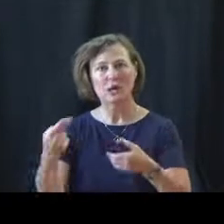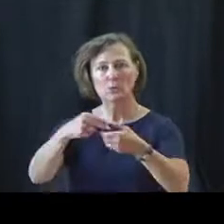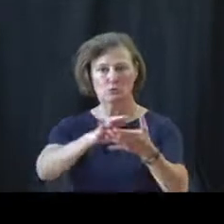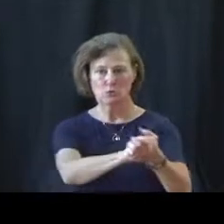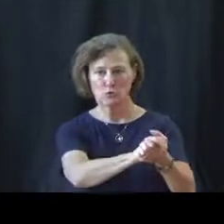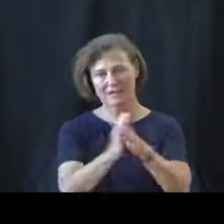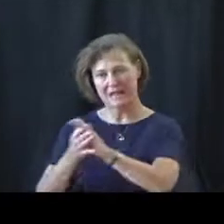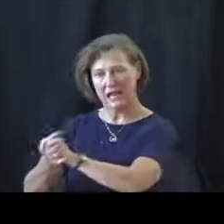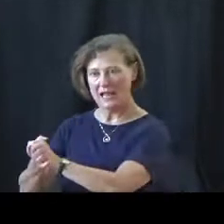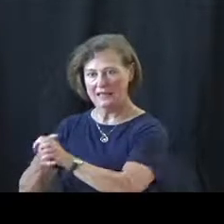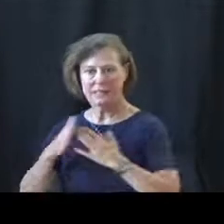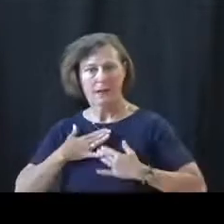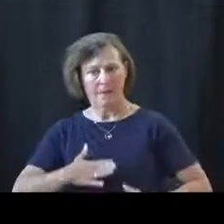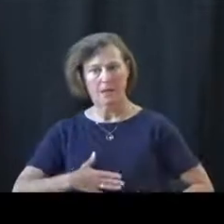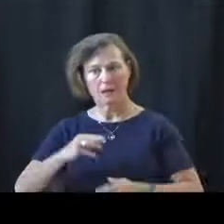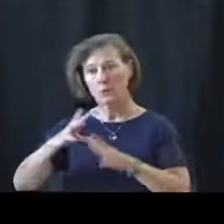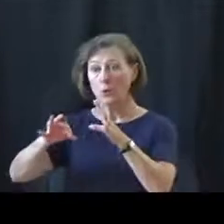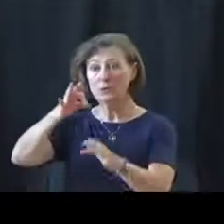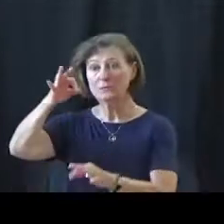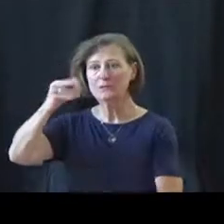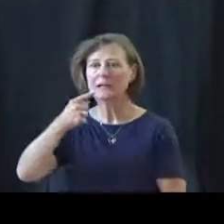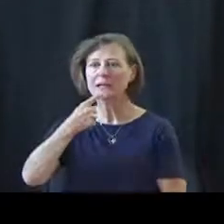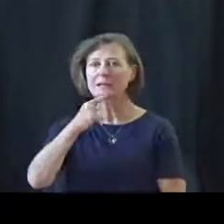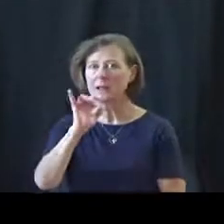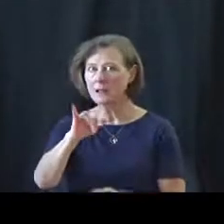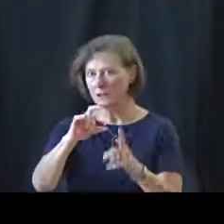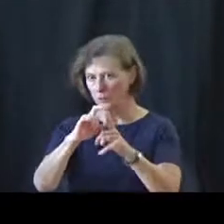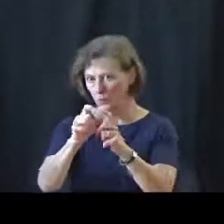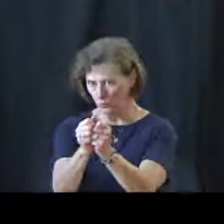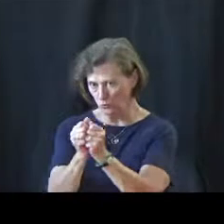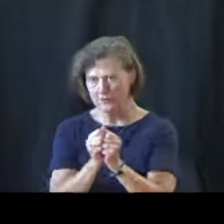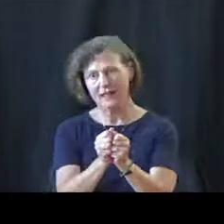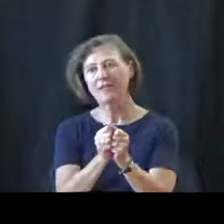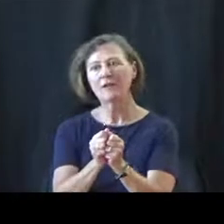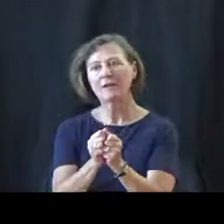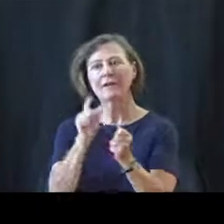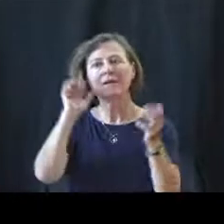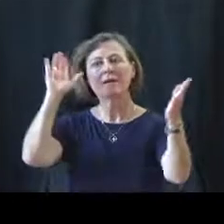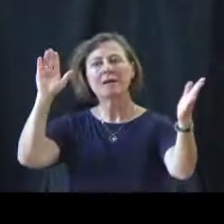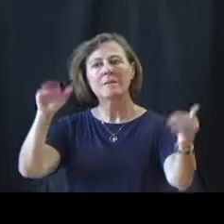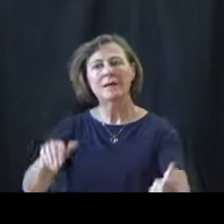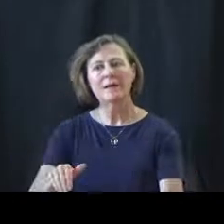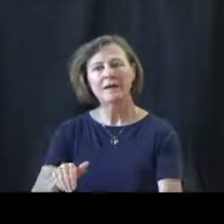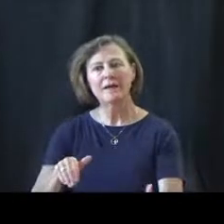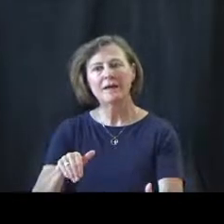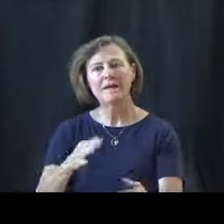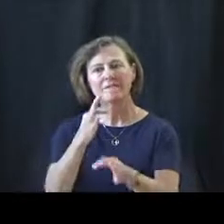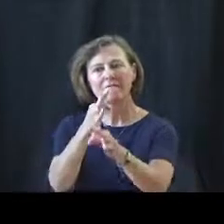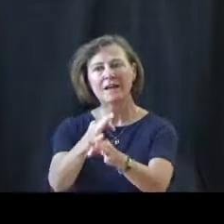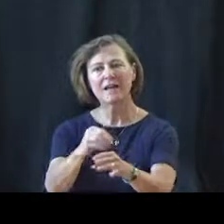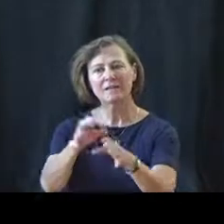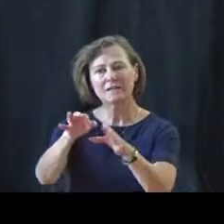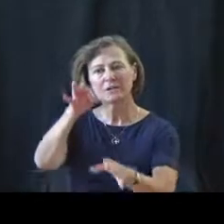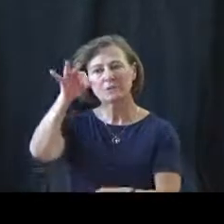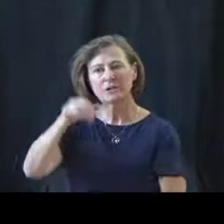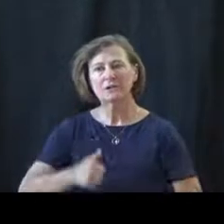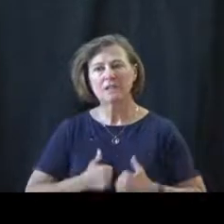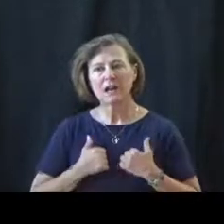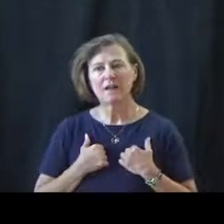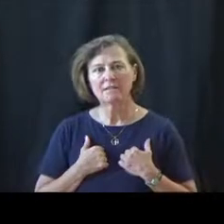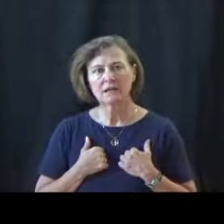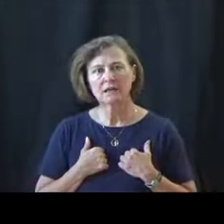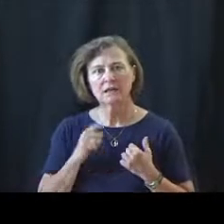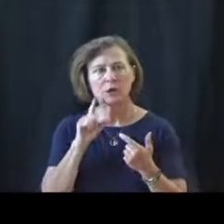hands in body or spirit and say these words together. May faith in the spirit of